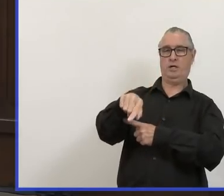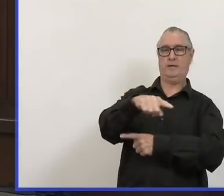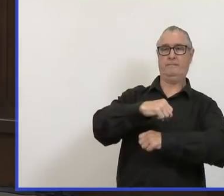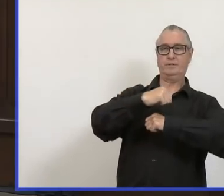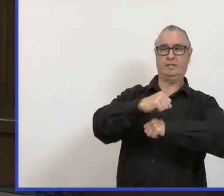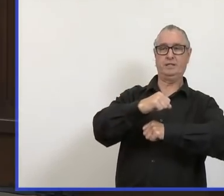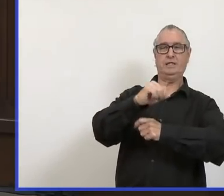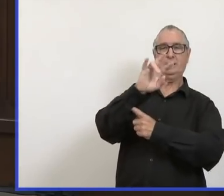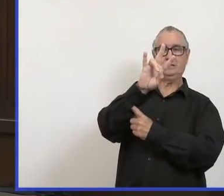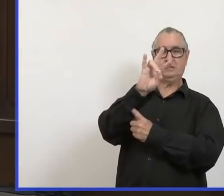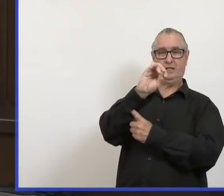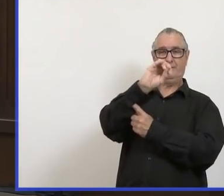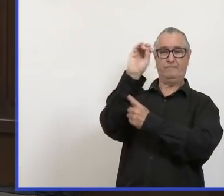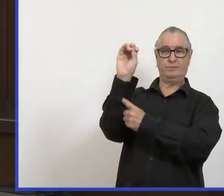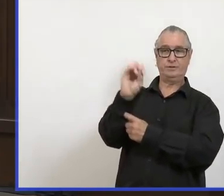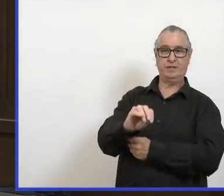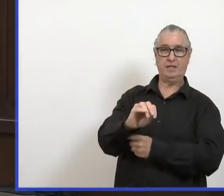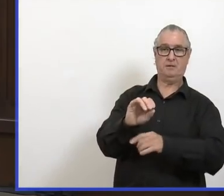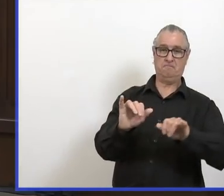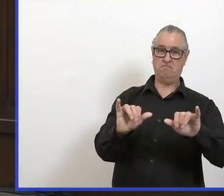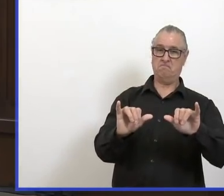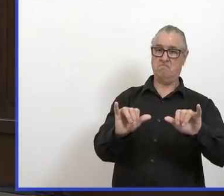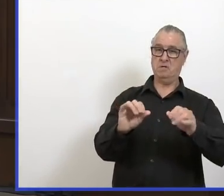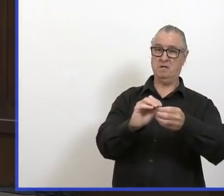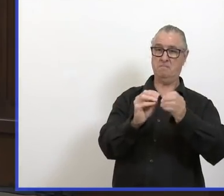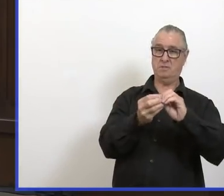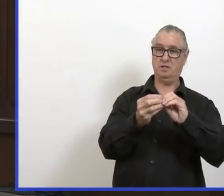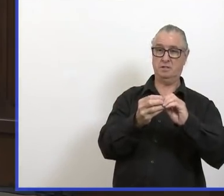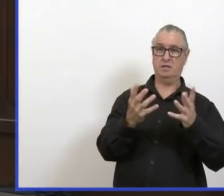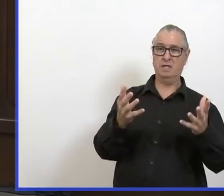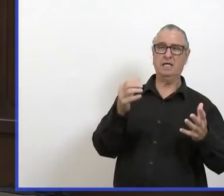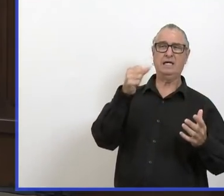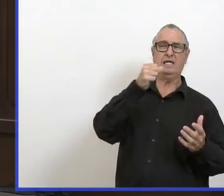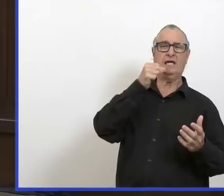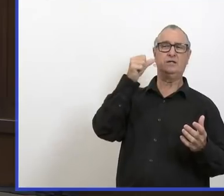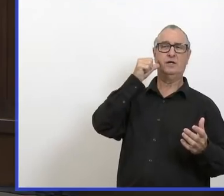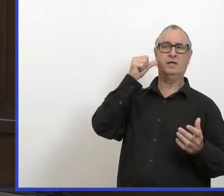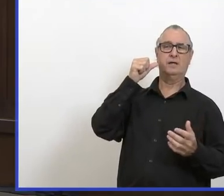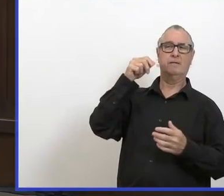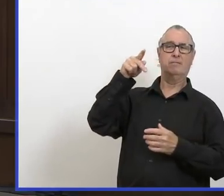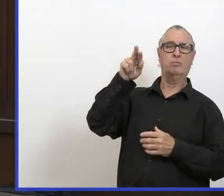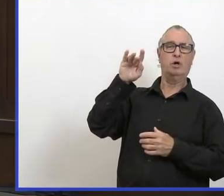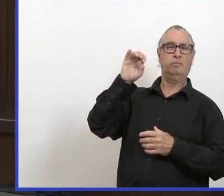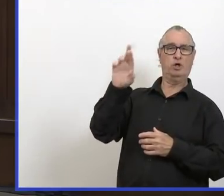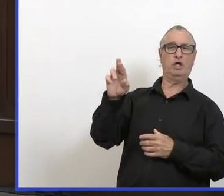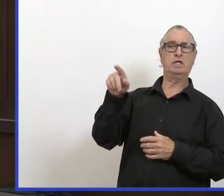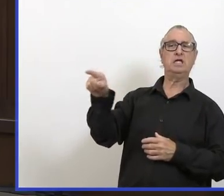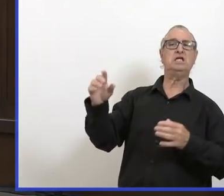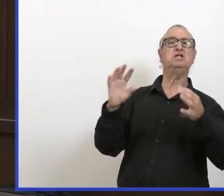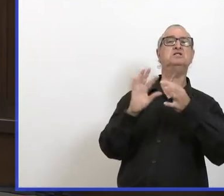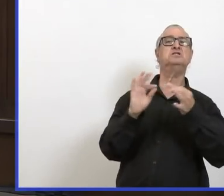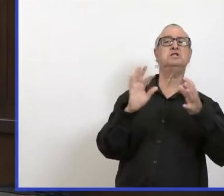has that changed? And yesterday the Premier said that, you know, if we have roughly 400,000 people not